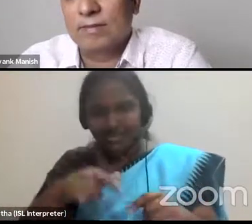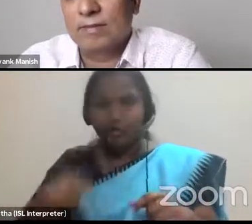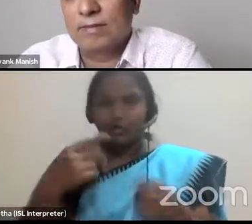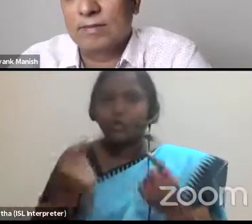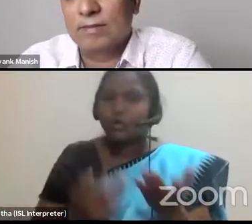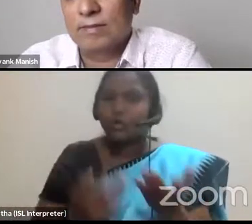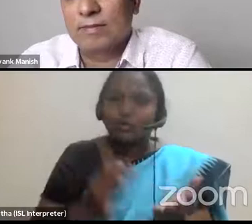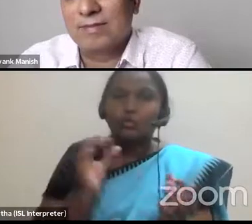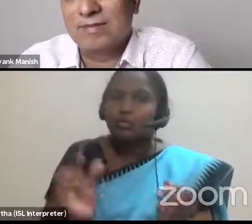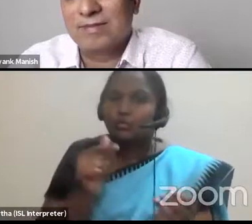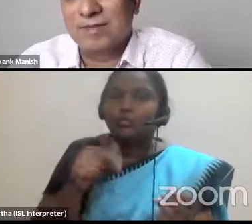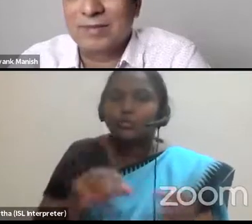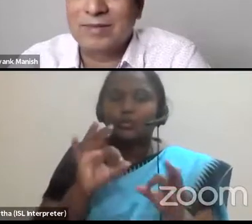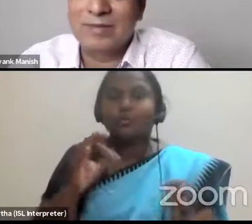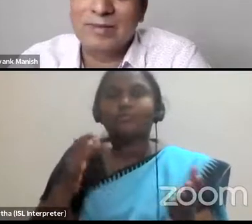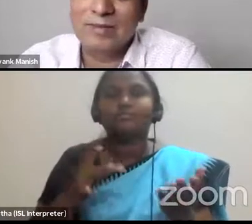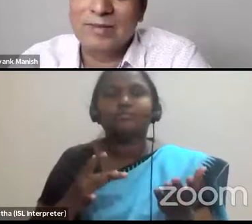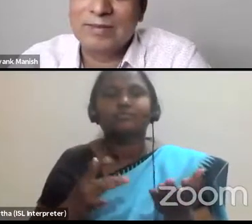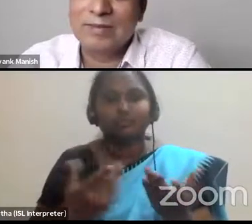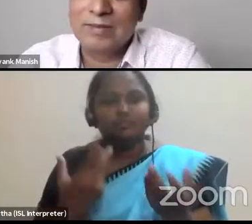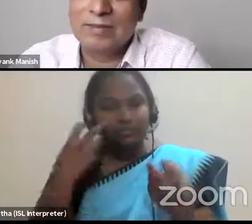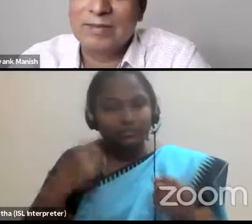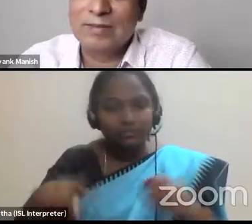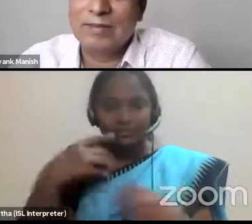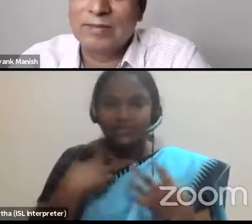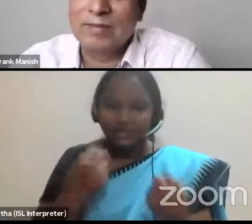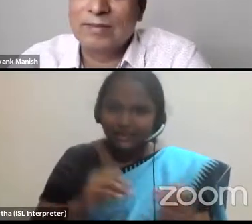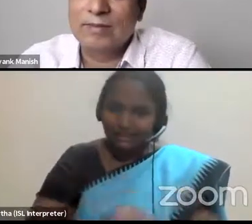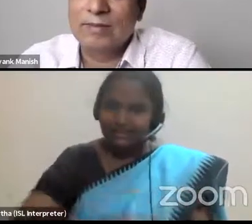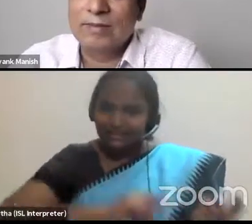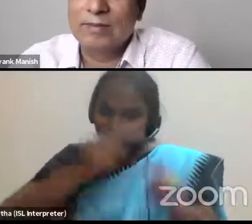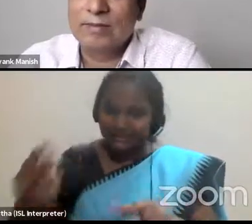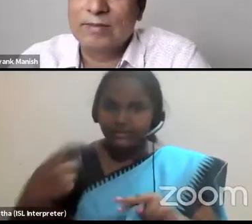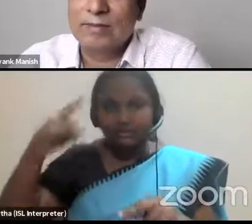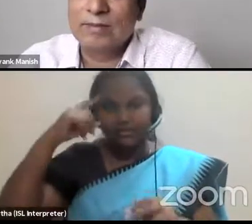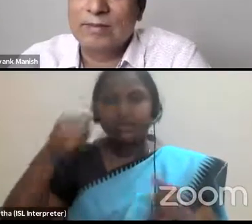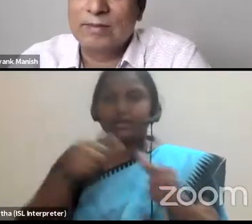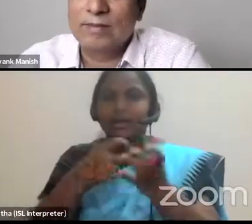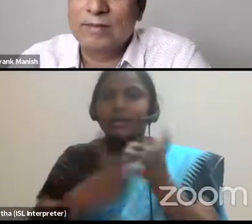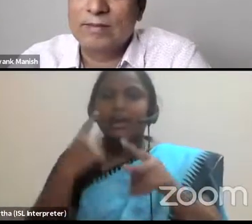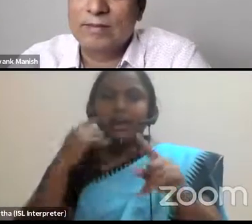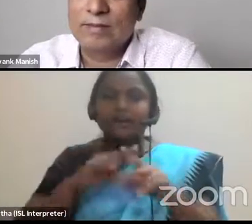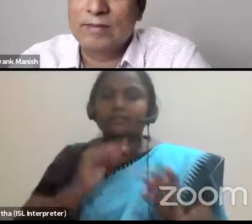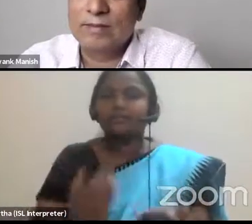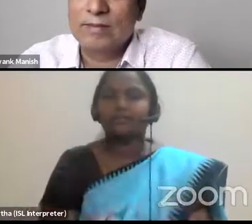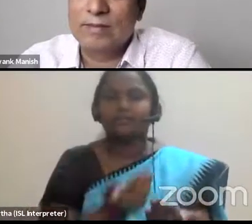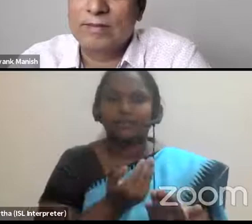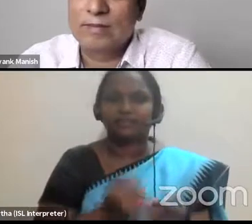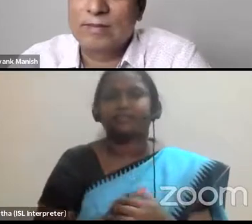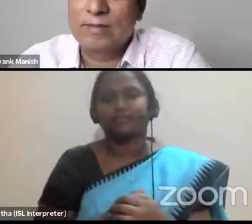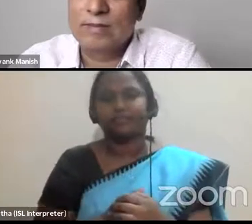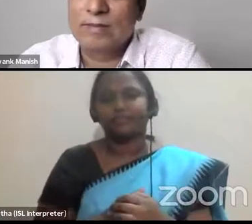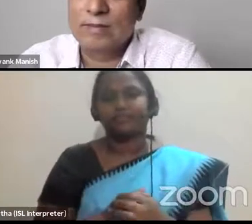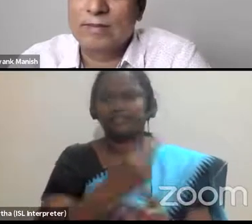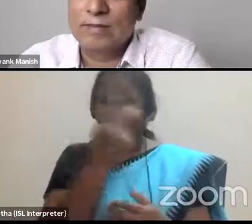used in a good sense in a way here. And can we transform that artist into Hussein? The second was not just transforming